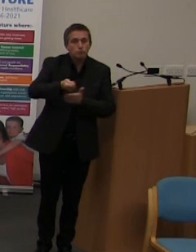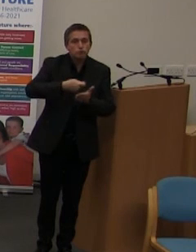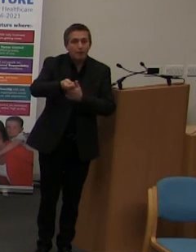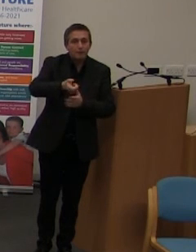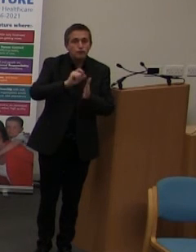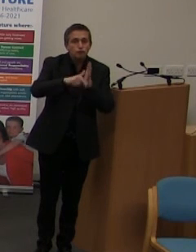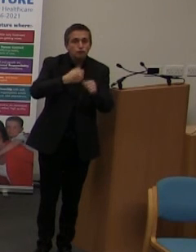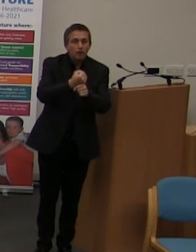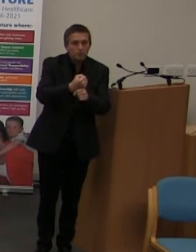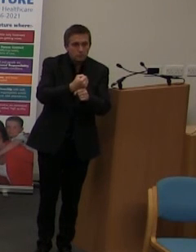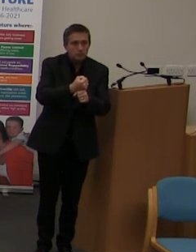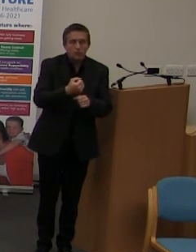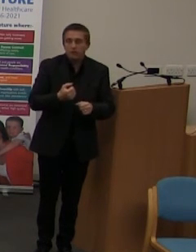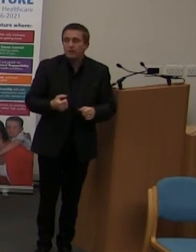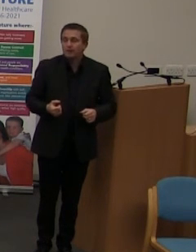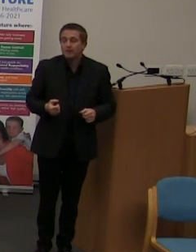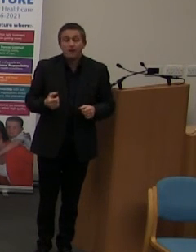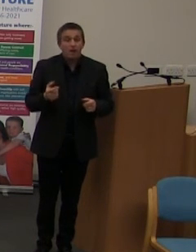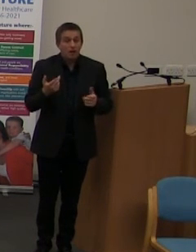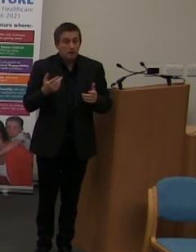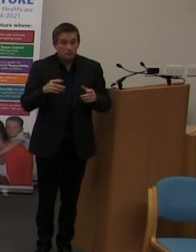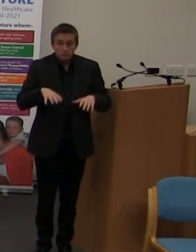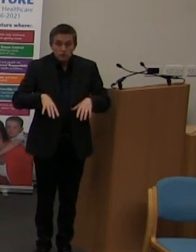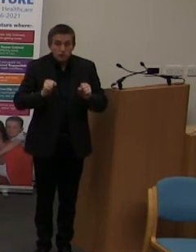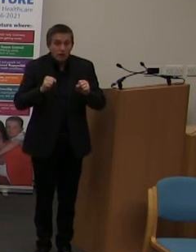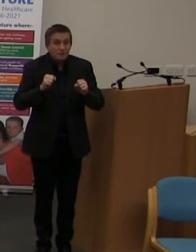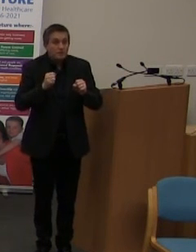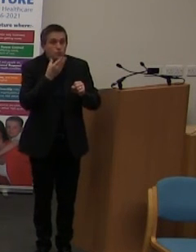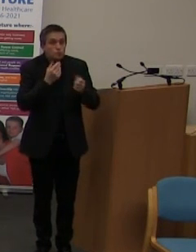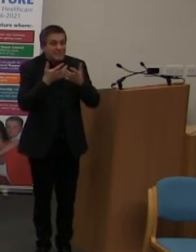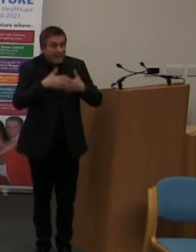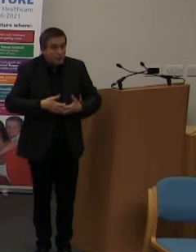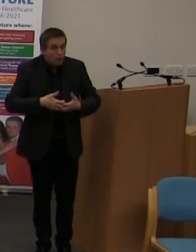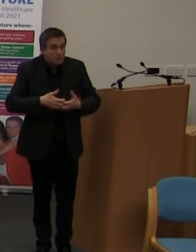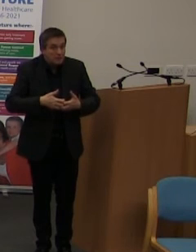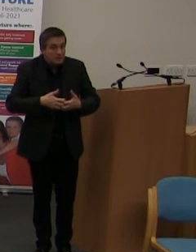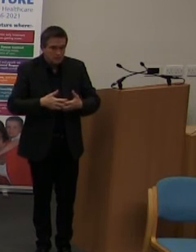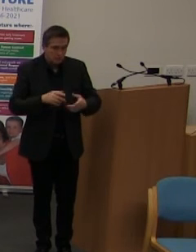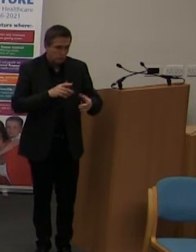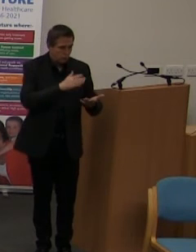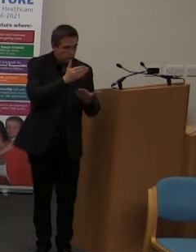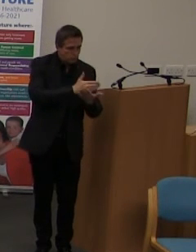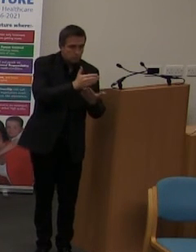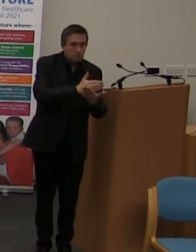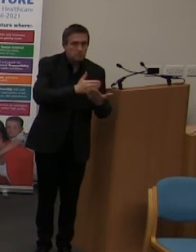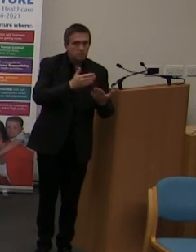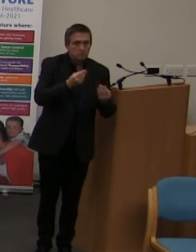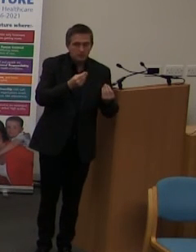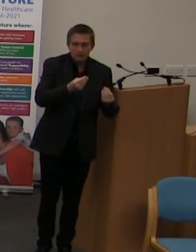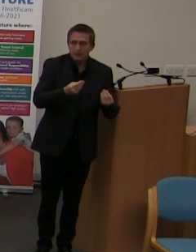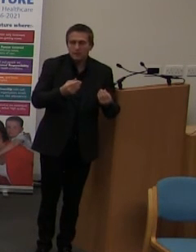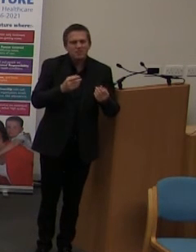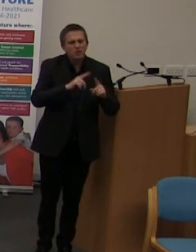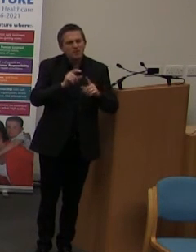using, but also as an example of us using technology to try and help us deliver savings. And we've got a range of other projects in that